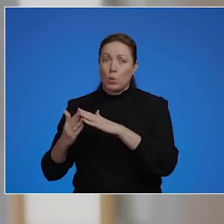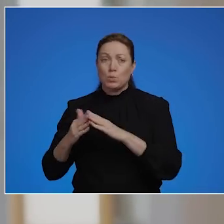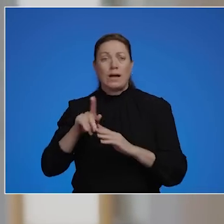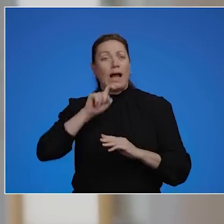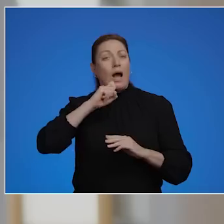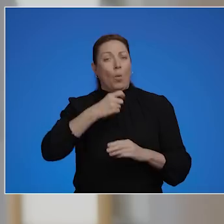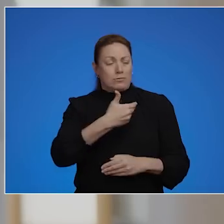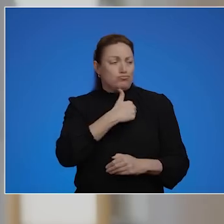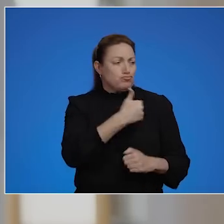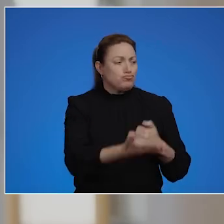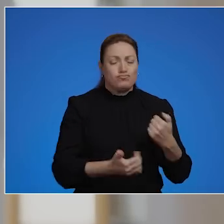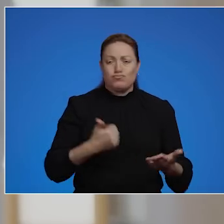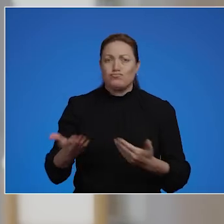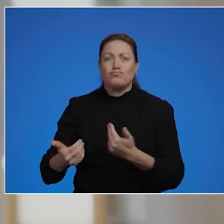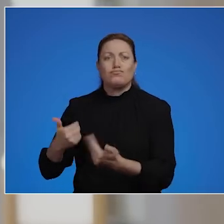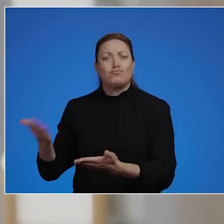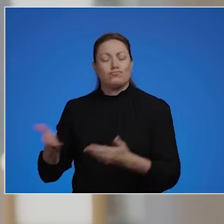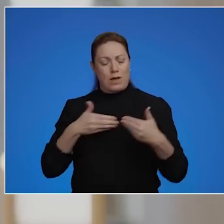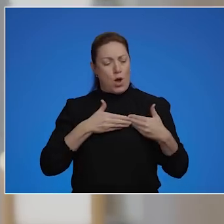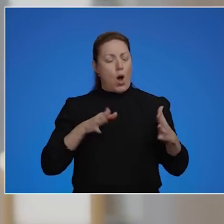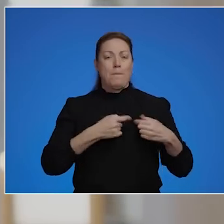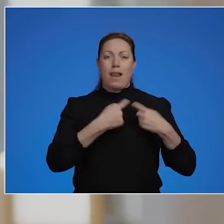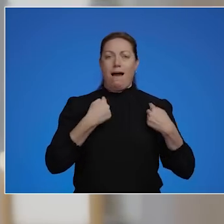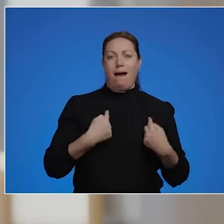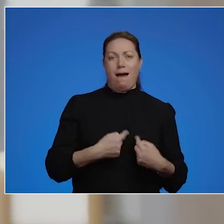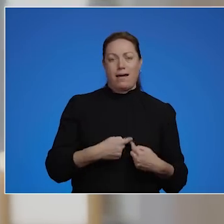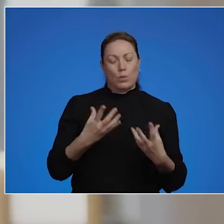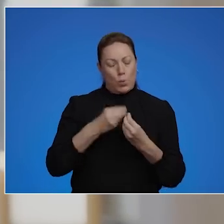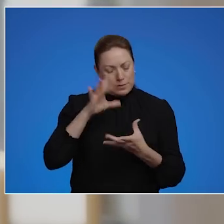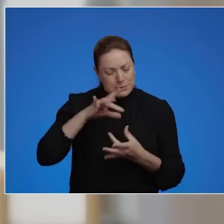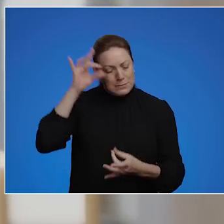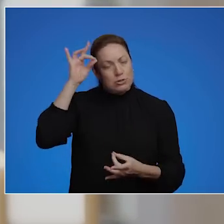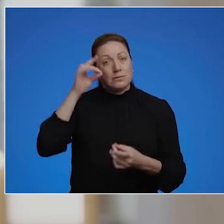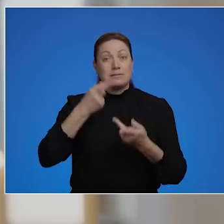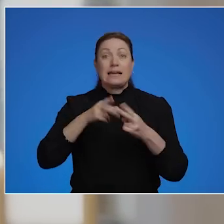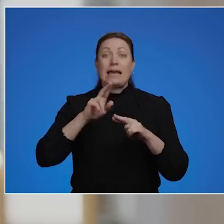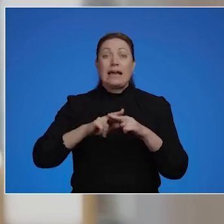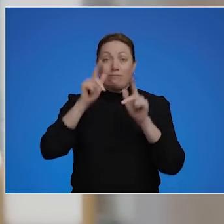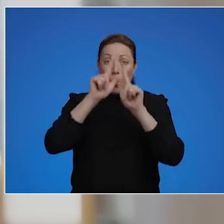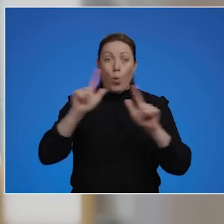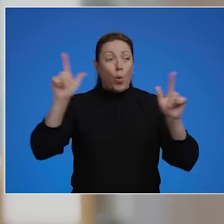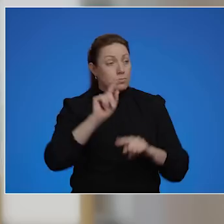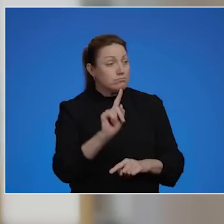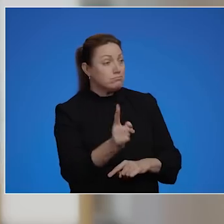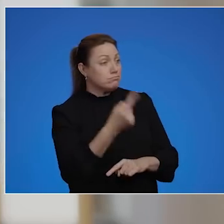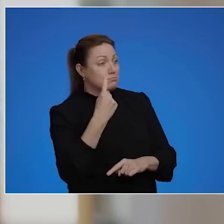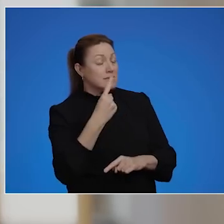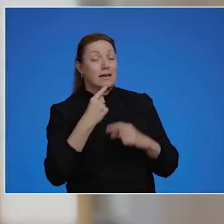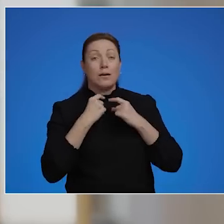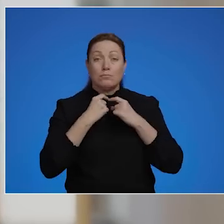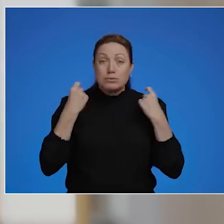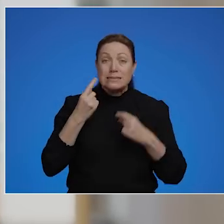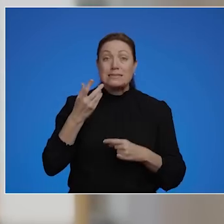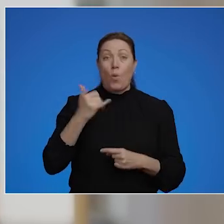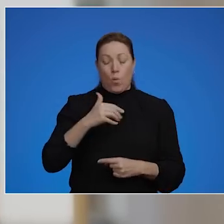with open hearts and willing spirits if the Lord calls them to the priesthood, diaconate, or